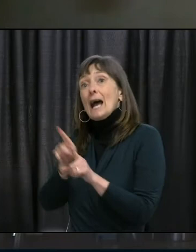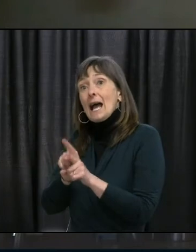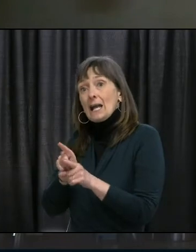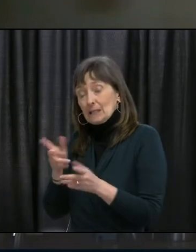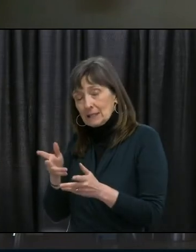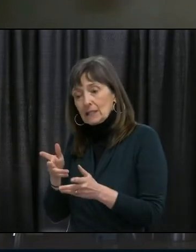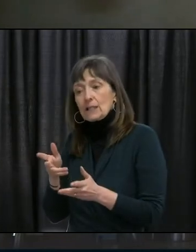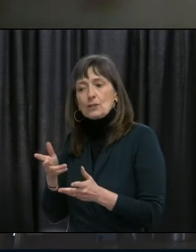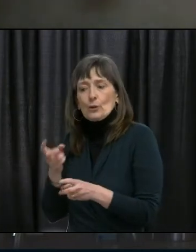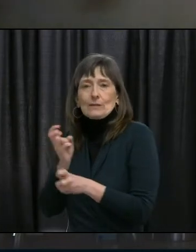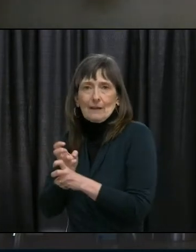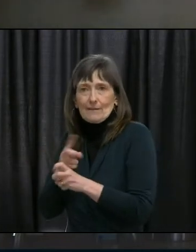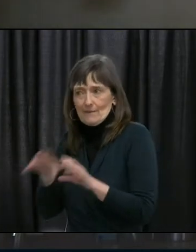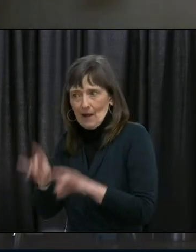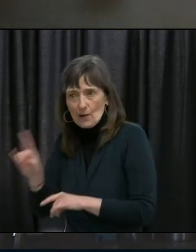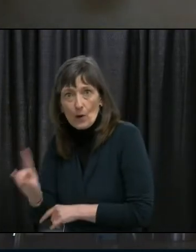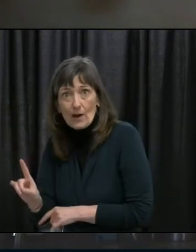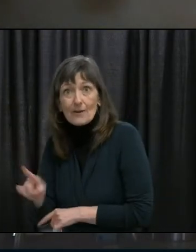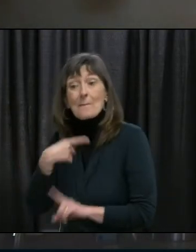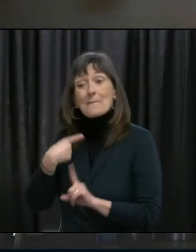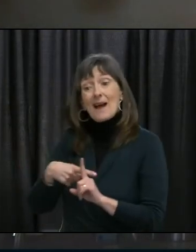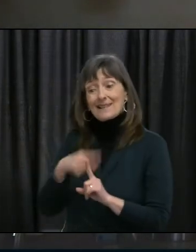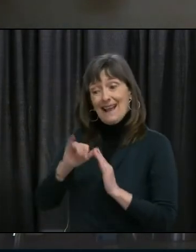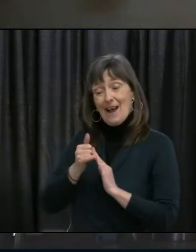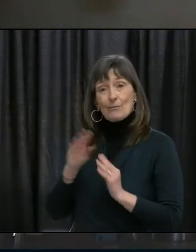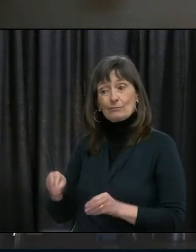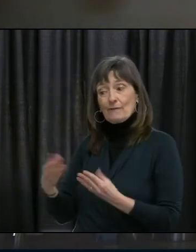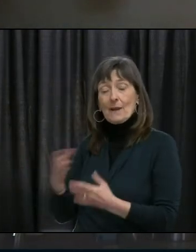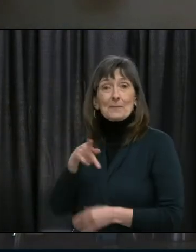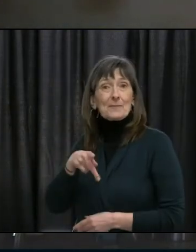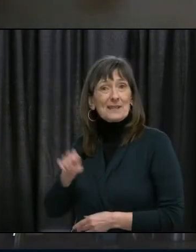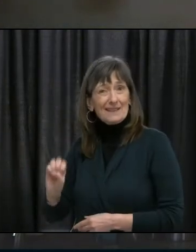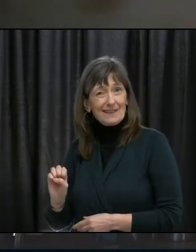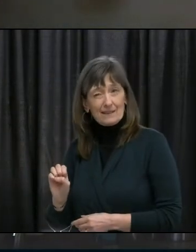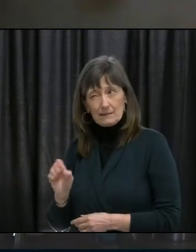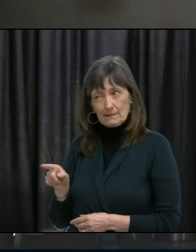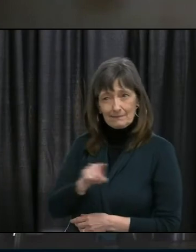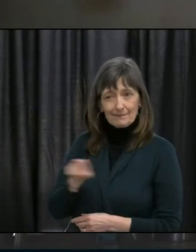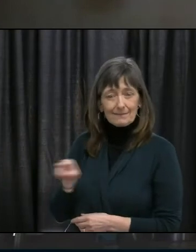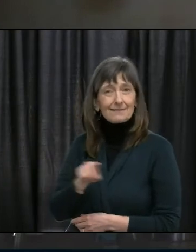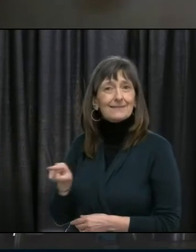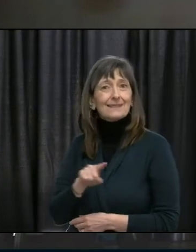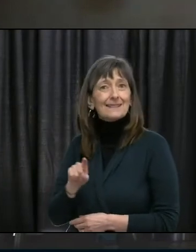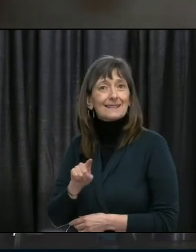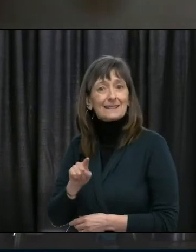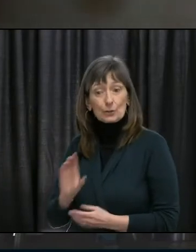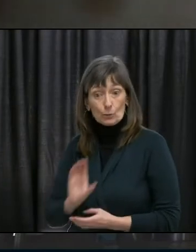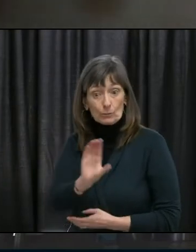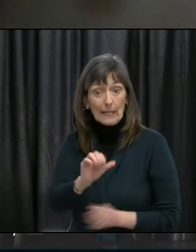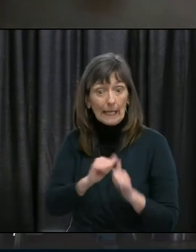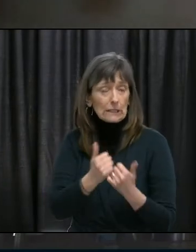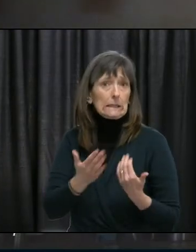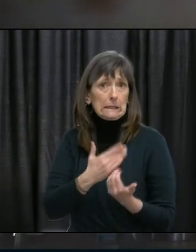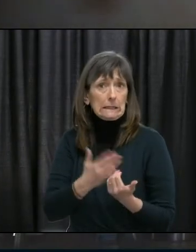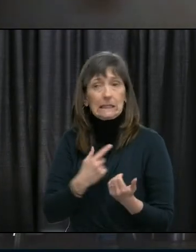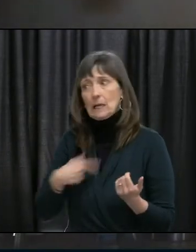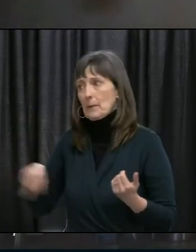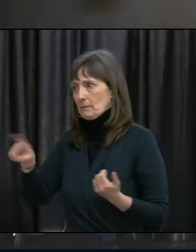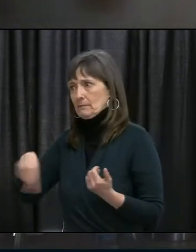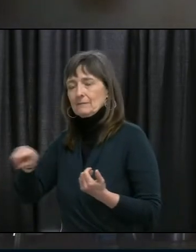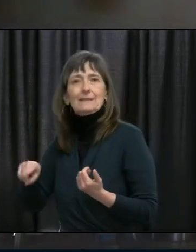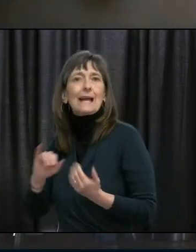director in each of the regional health authorities with whom they should be talking and are talking to get that information. And as far as